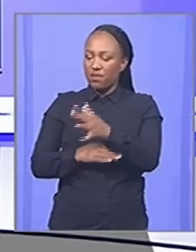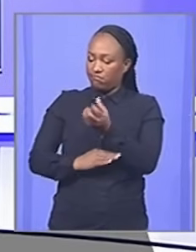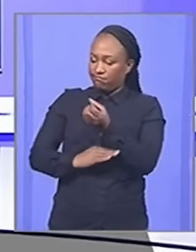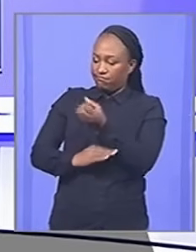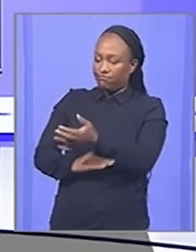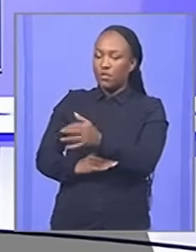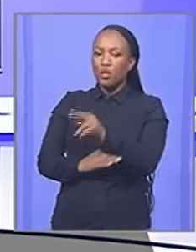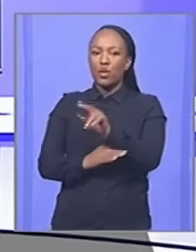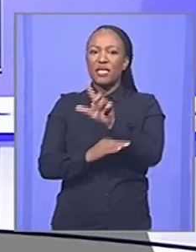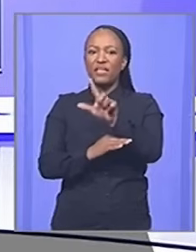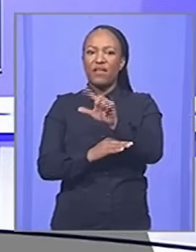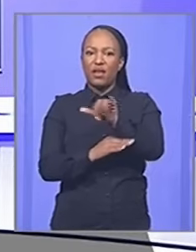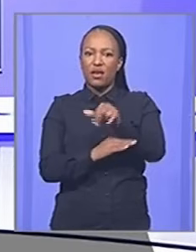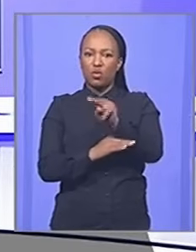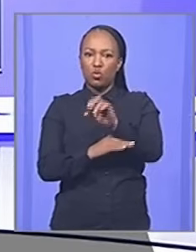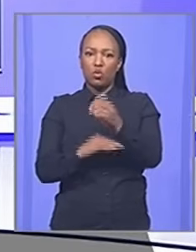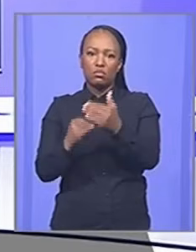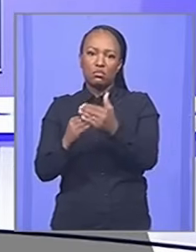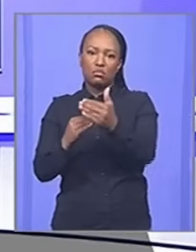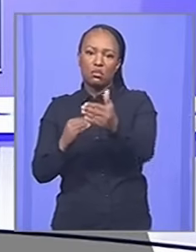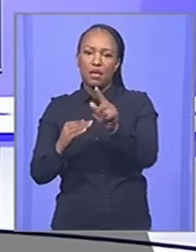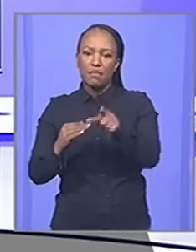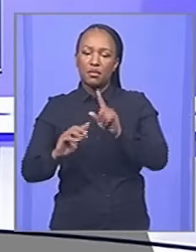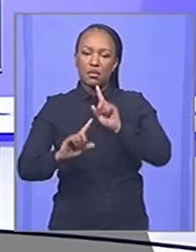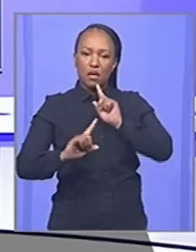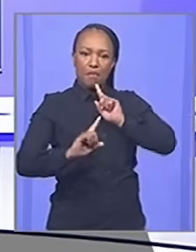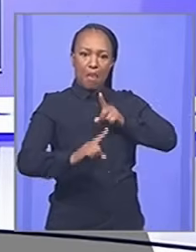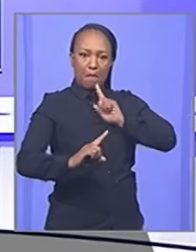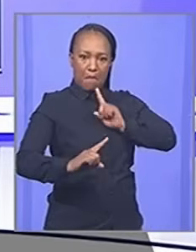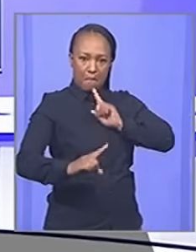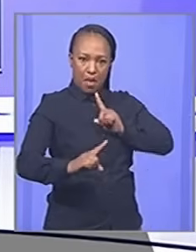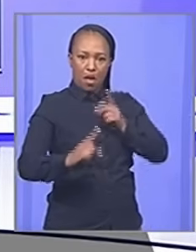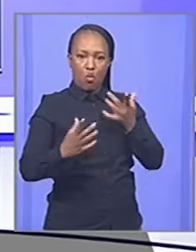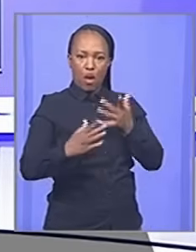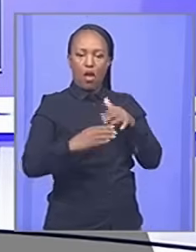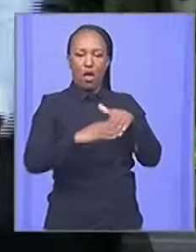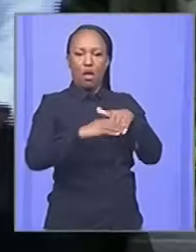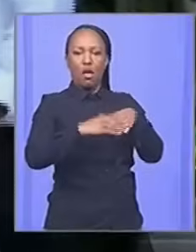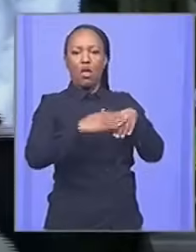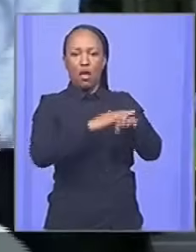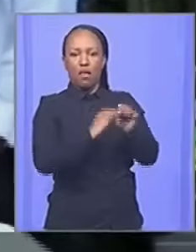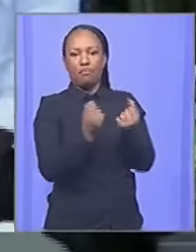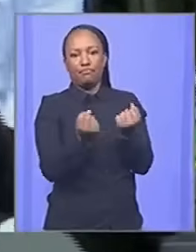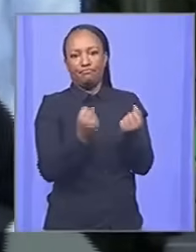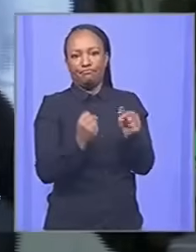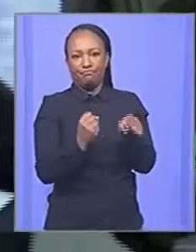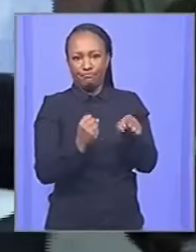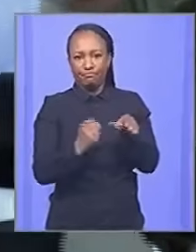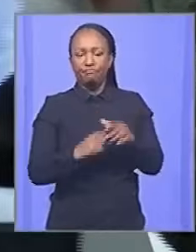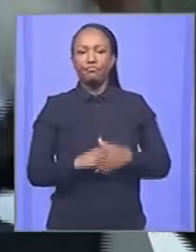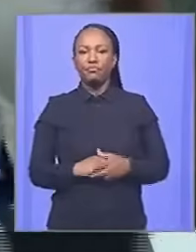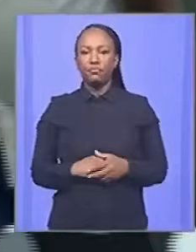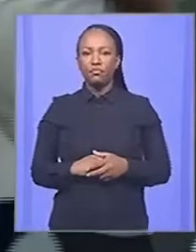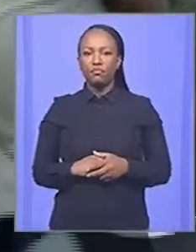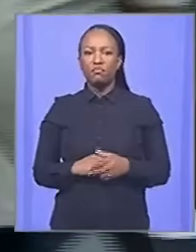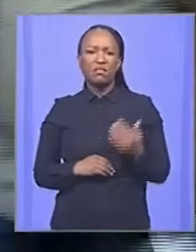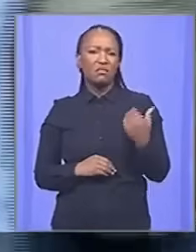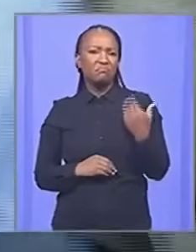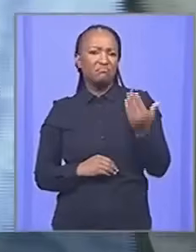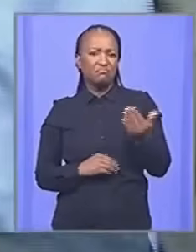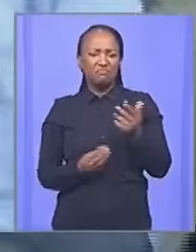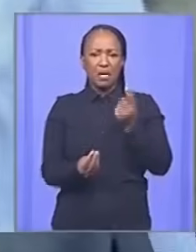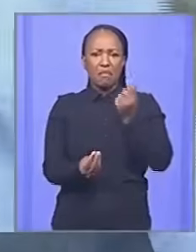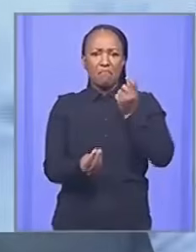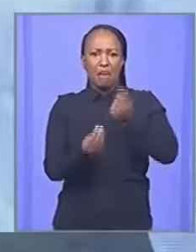la 27 June go ikarabela go seo. Ditaelo tše di tla morago ga gore mokgatlo wa MK o romele dingwalwa